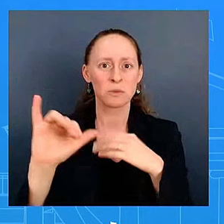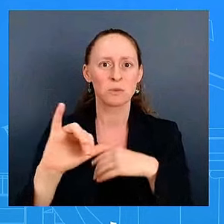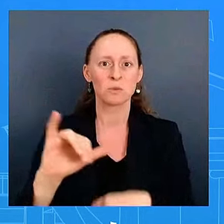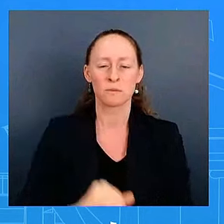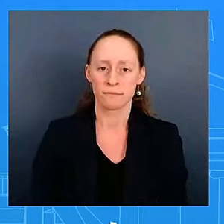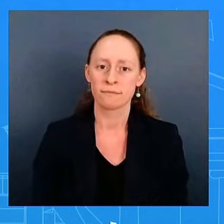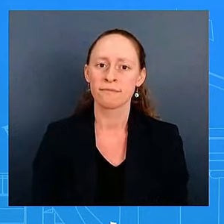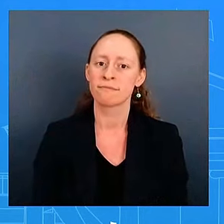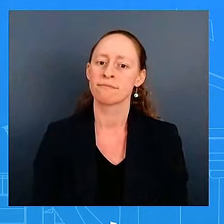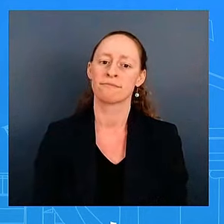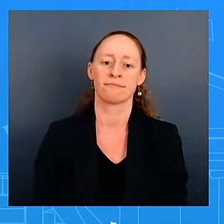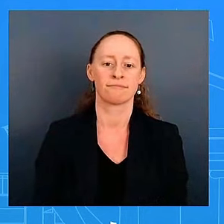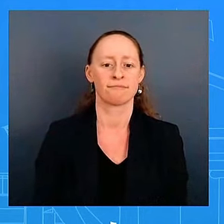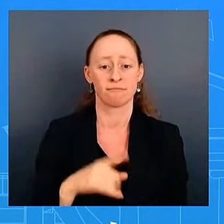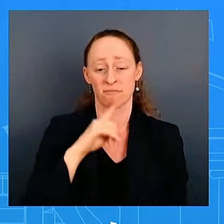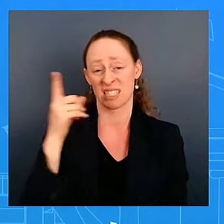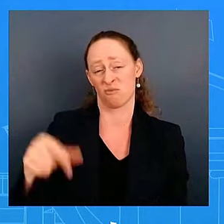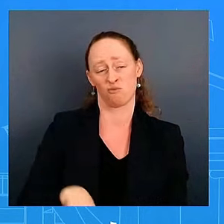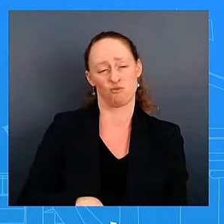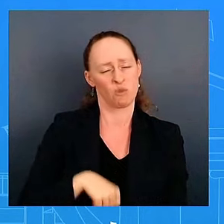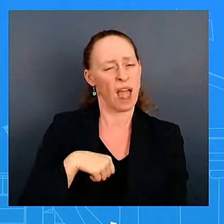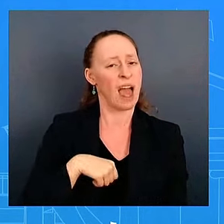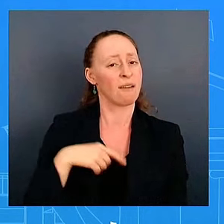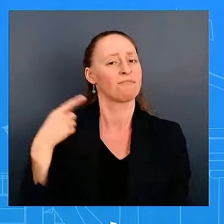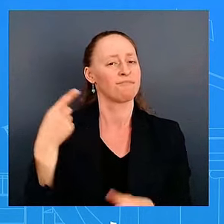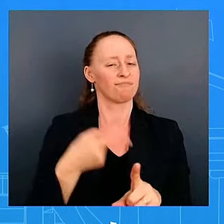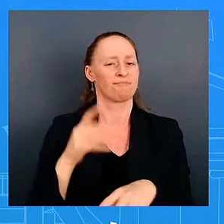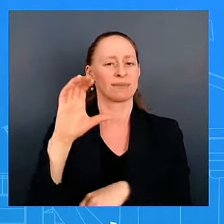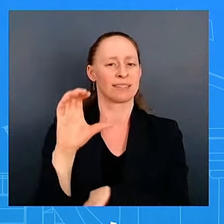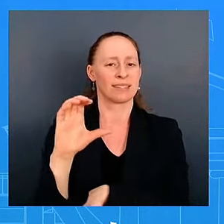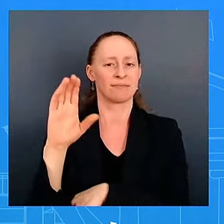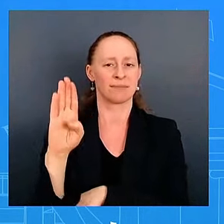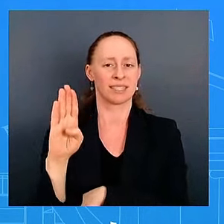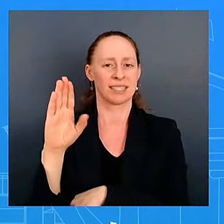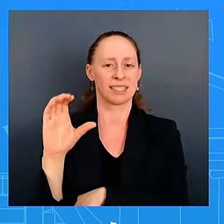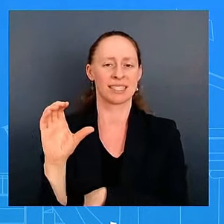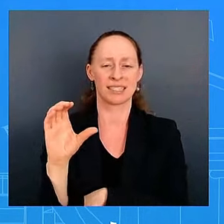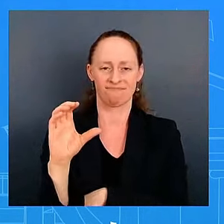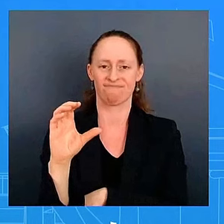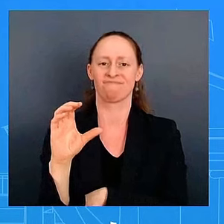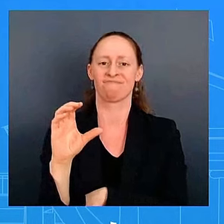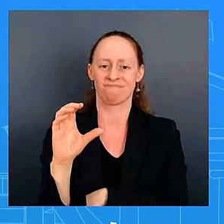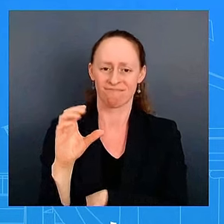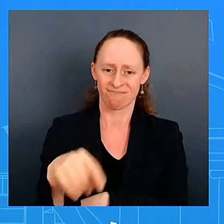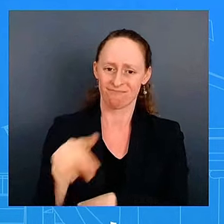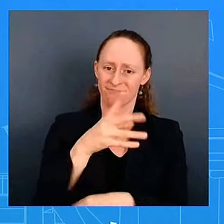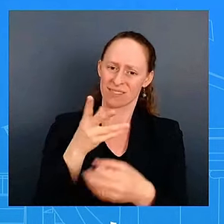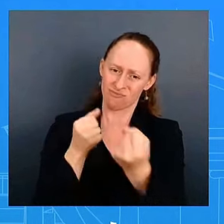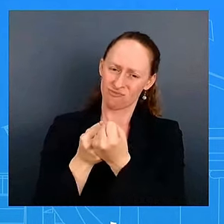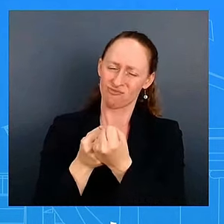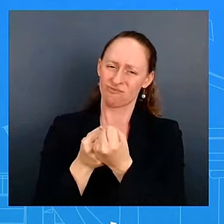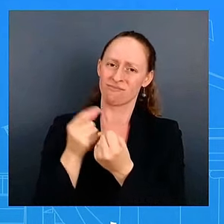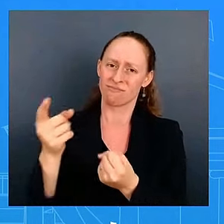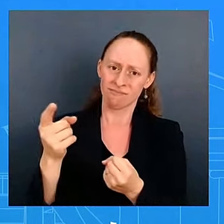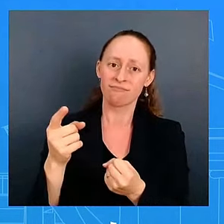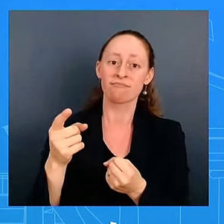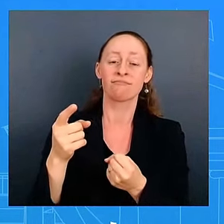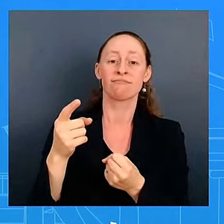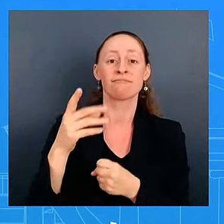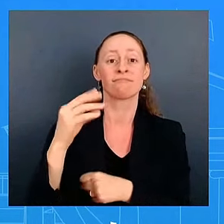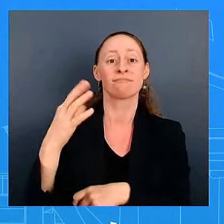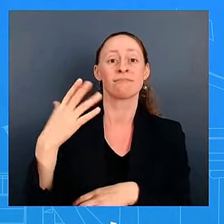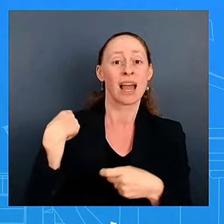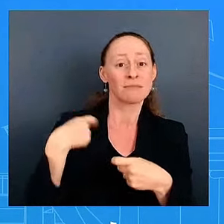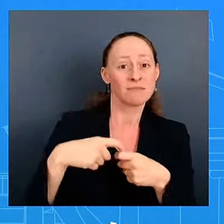Congressional Black Caucus, who said they have he has their support. The Congressional Hispanic Caucus did the same,